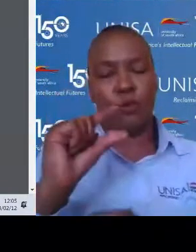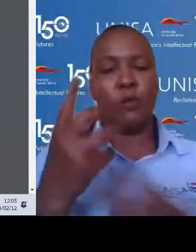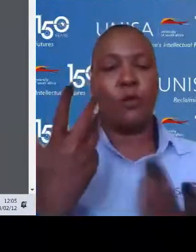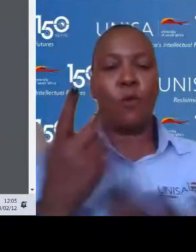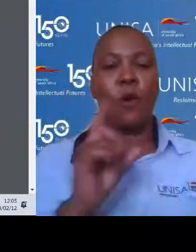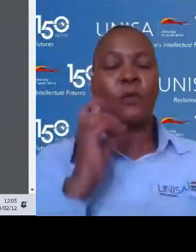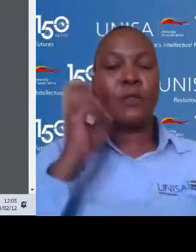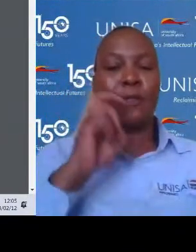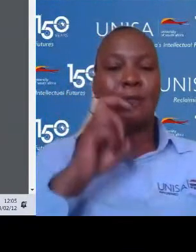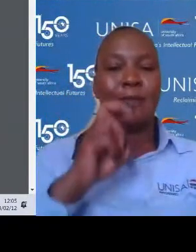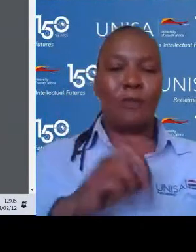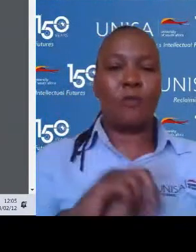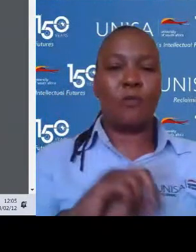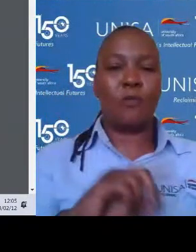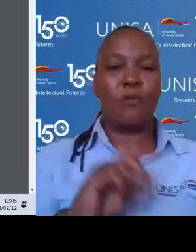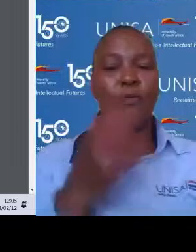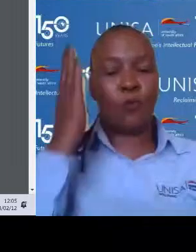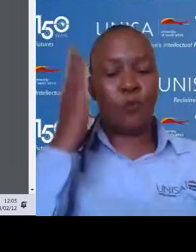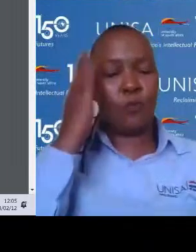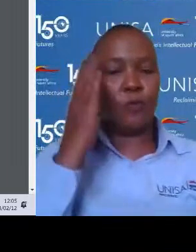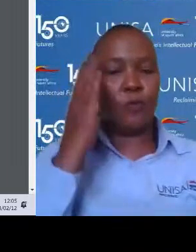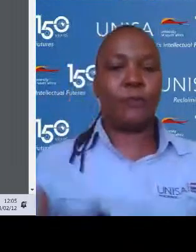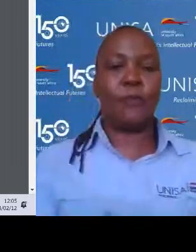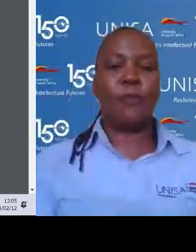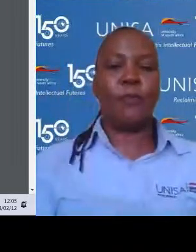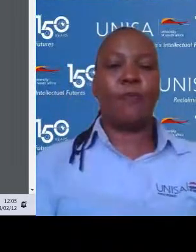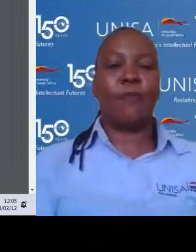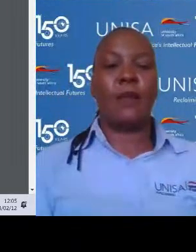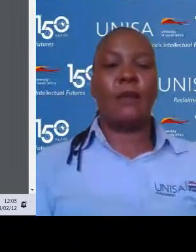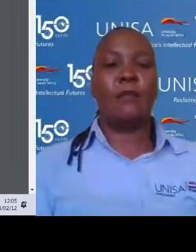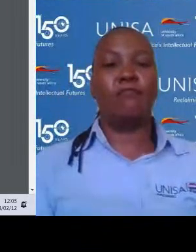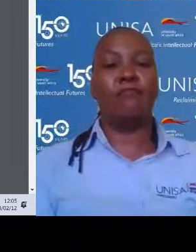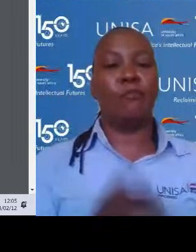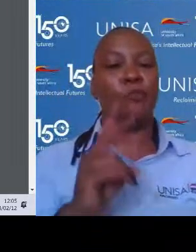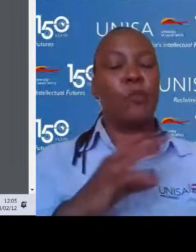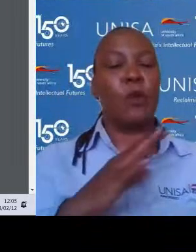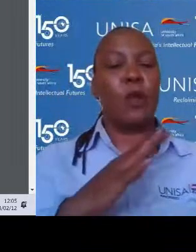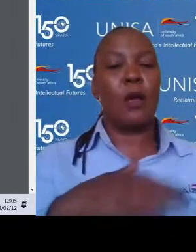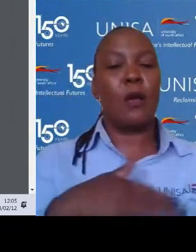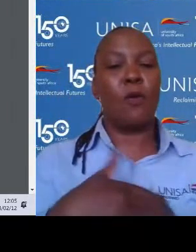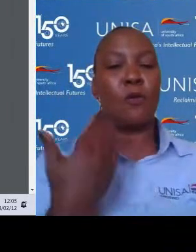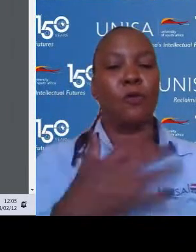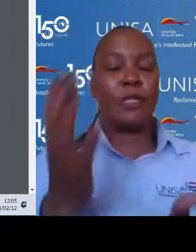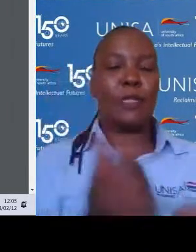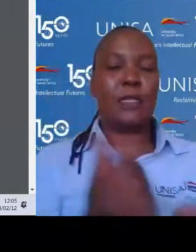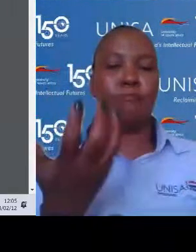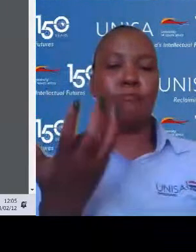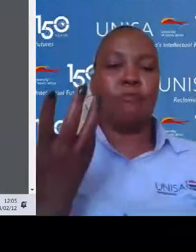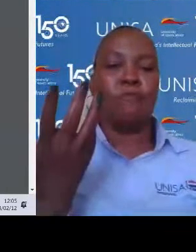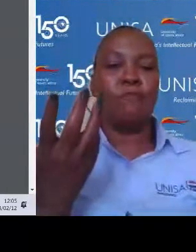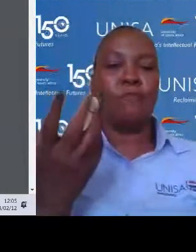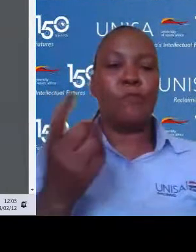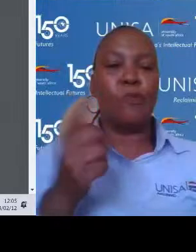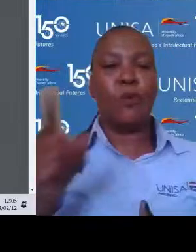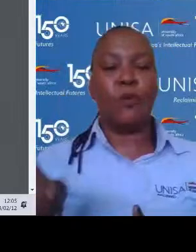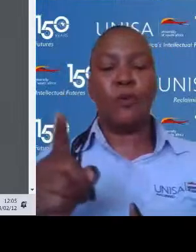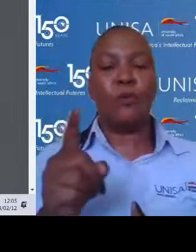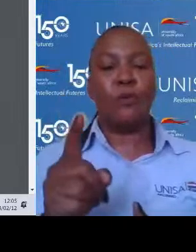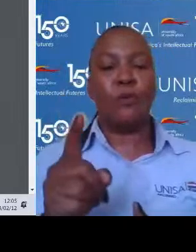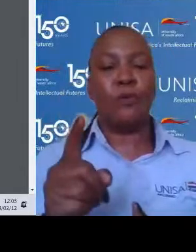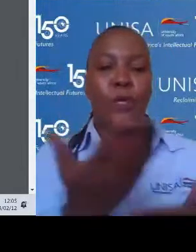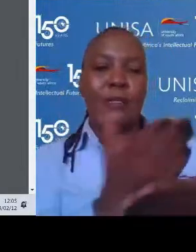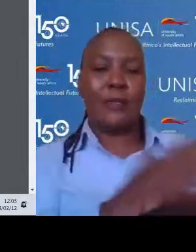is all about. I want to take you to a section that